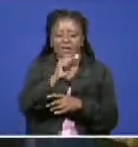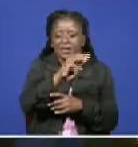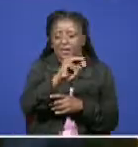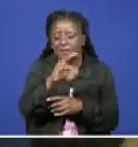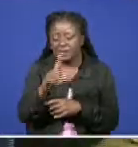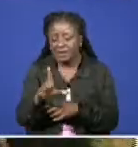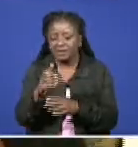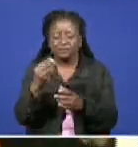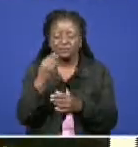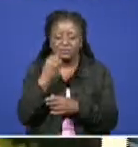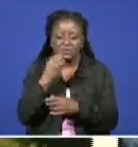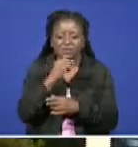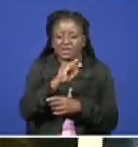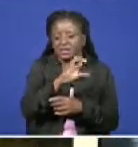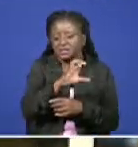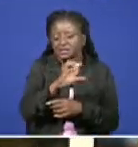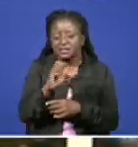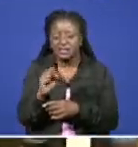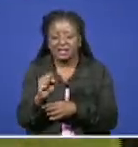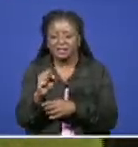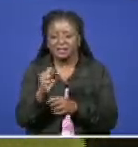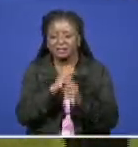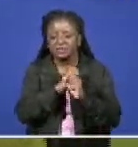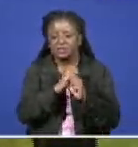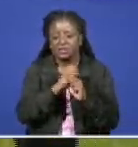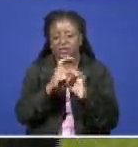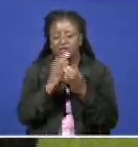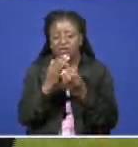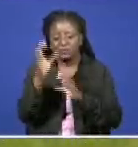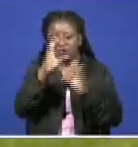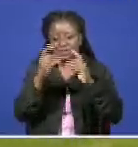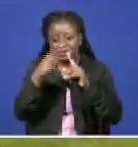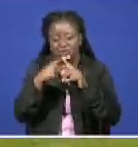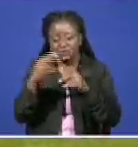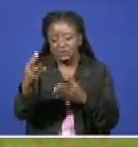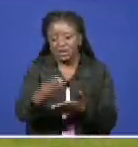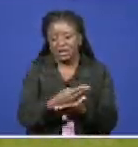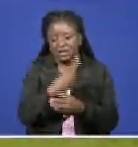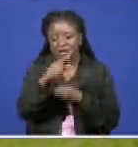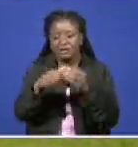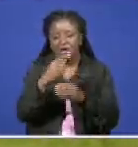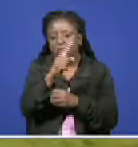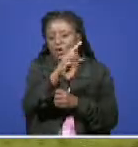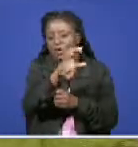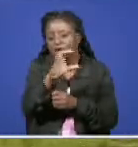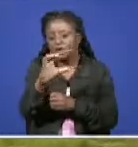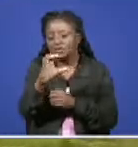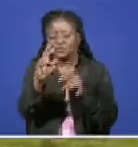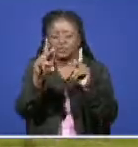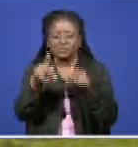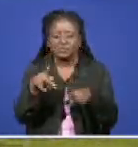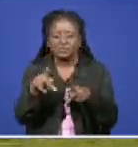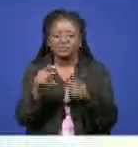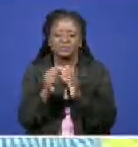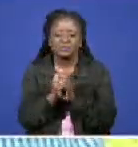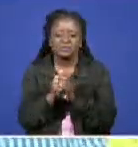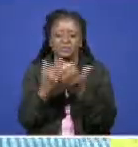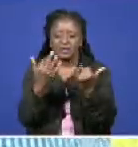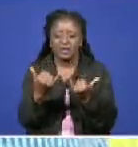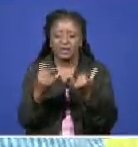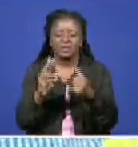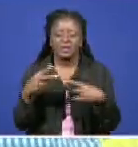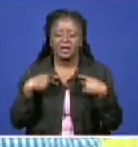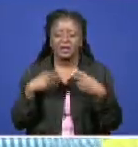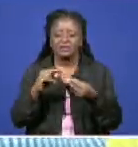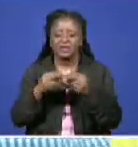notably, ICS security firm is seeking to employ around 100 individuals. Currently, we have a